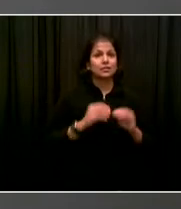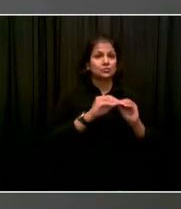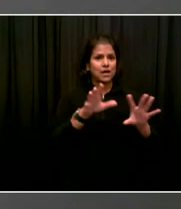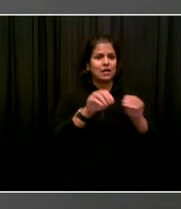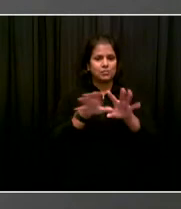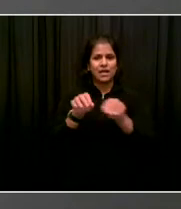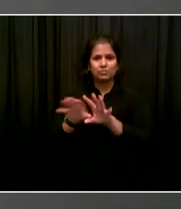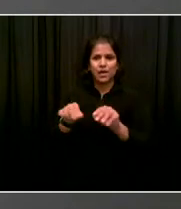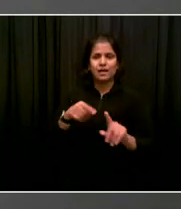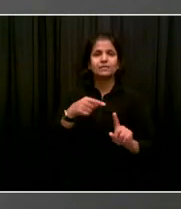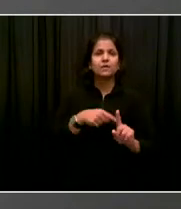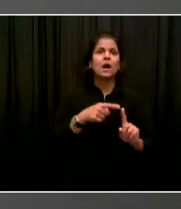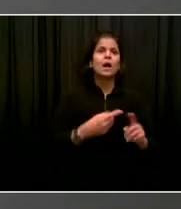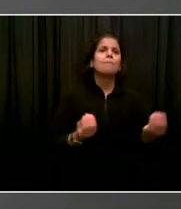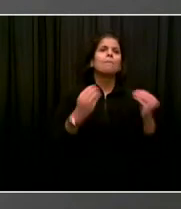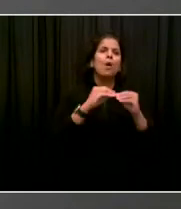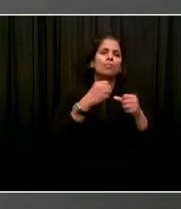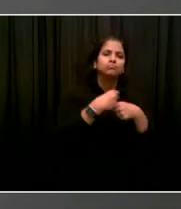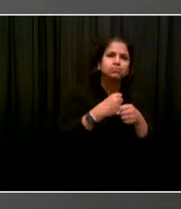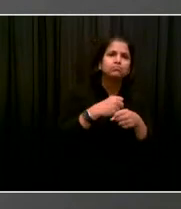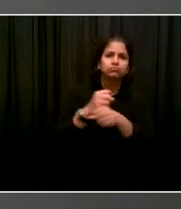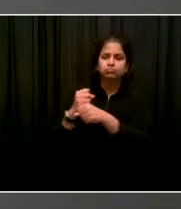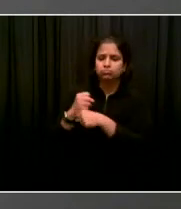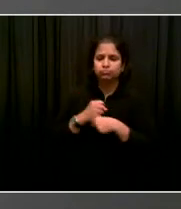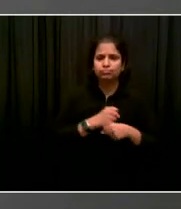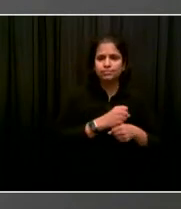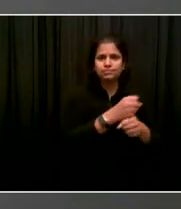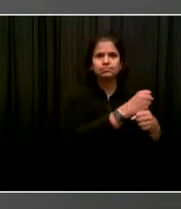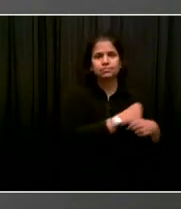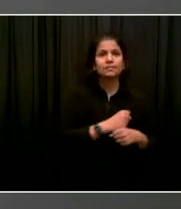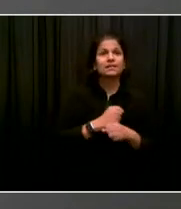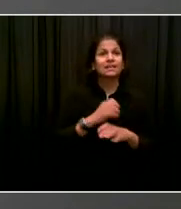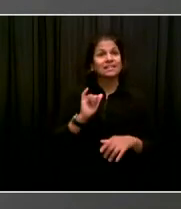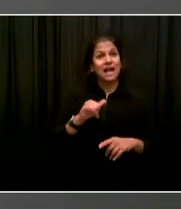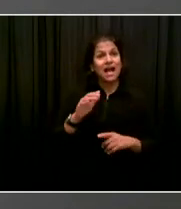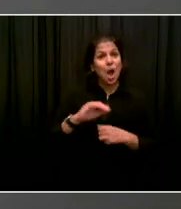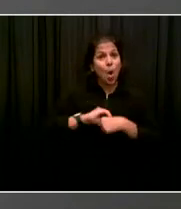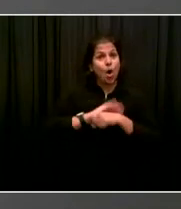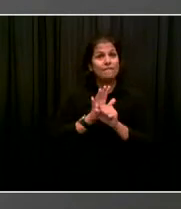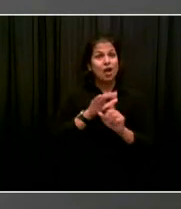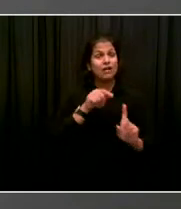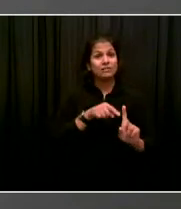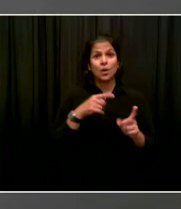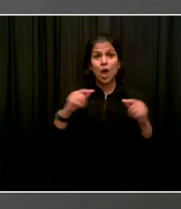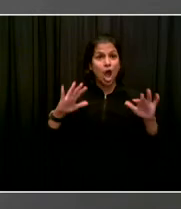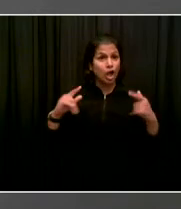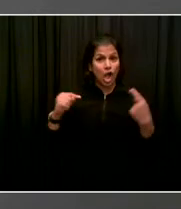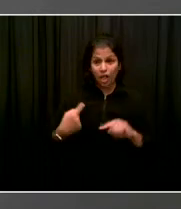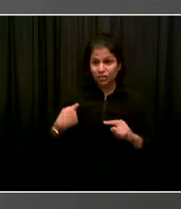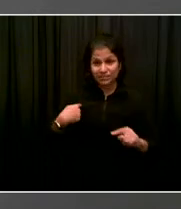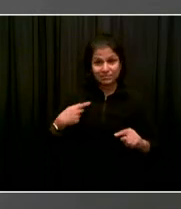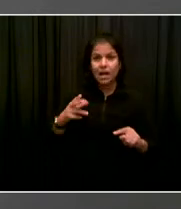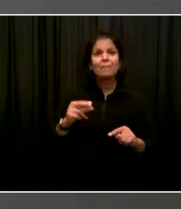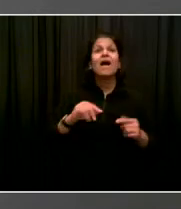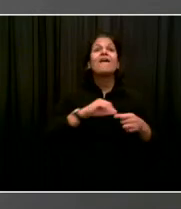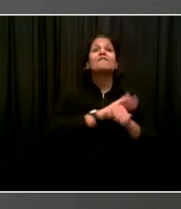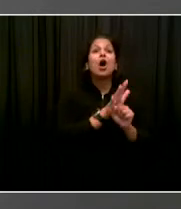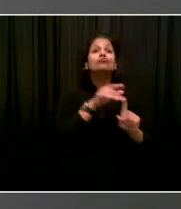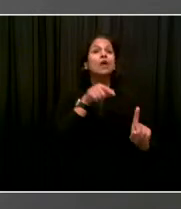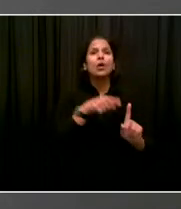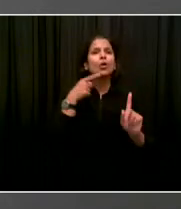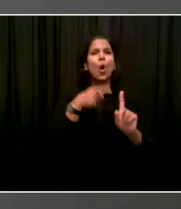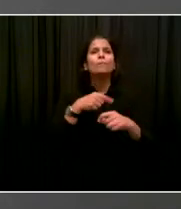Because the virus doesn't really want to hurt us. The virus just wants to reproduce, wants to reproduce as much as